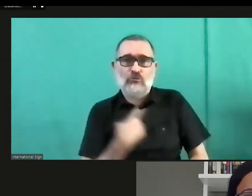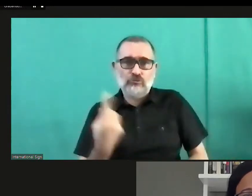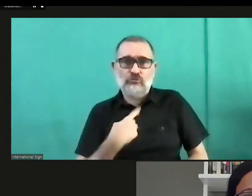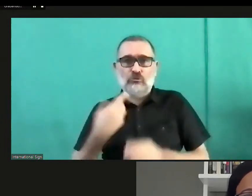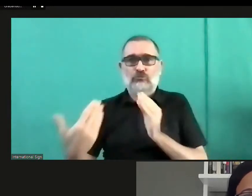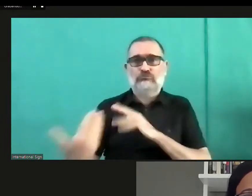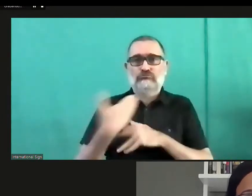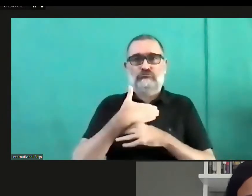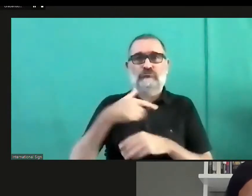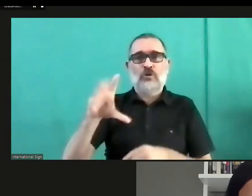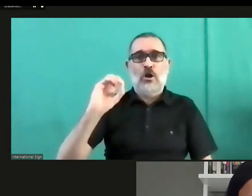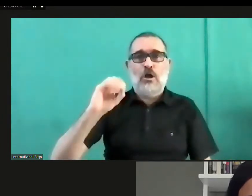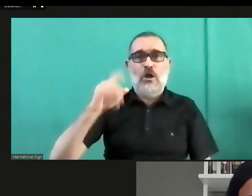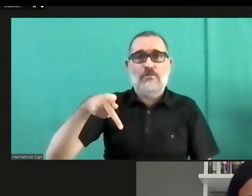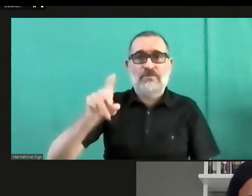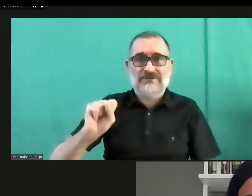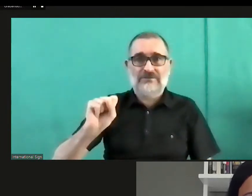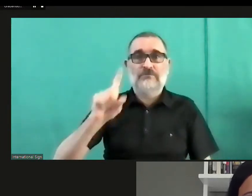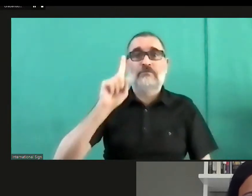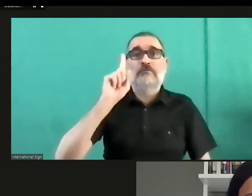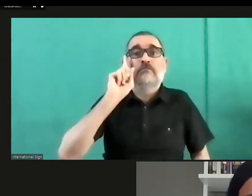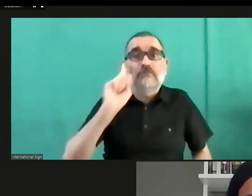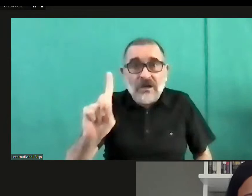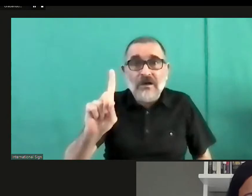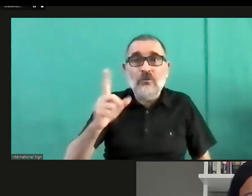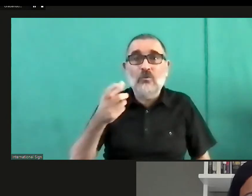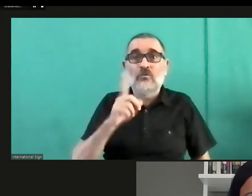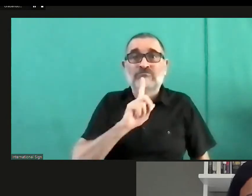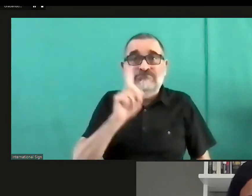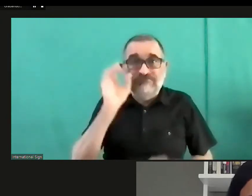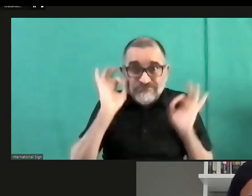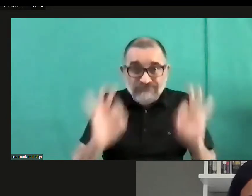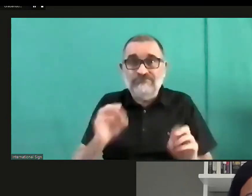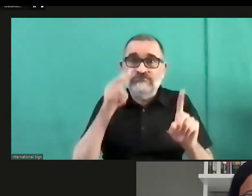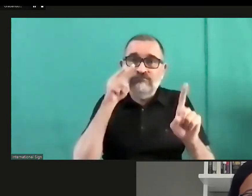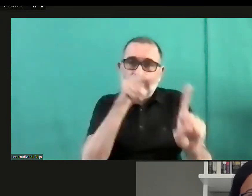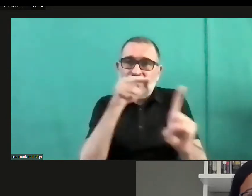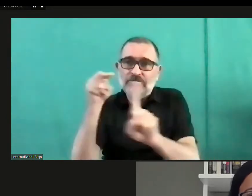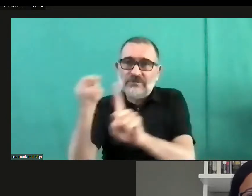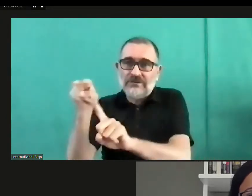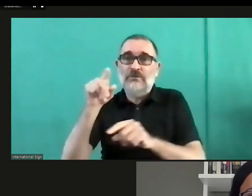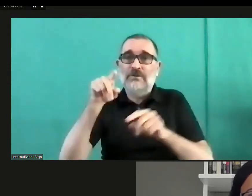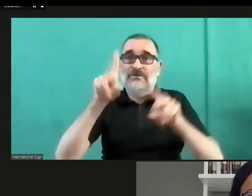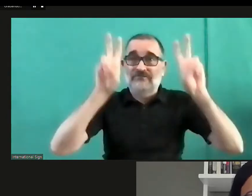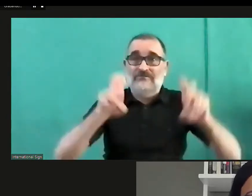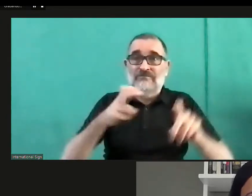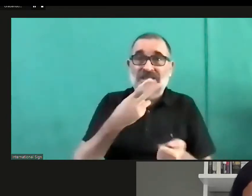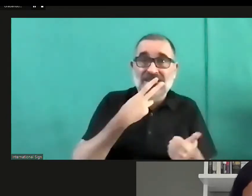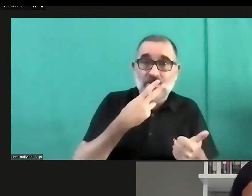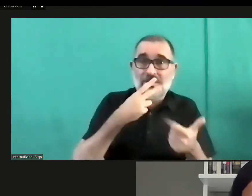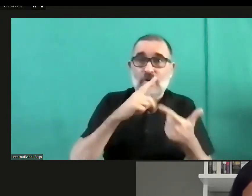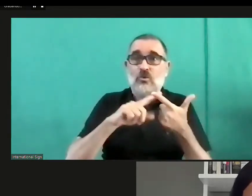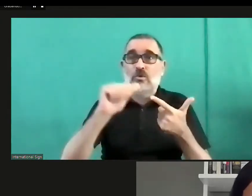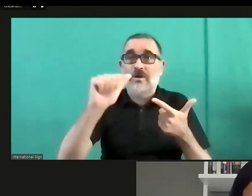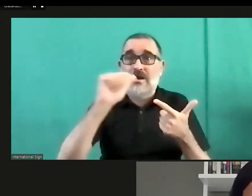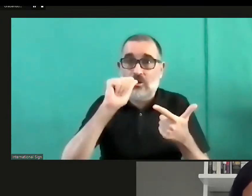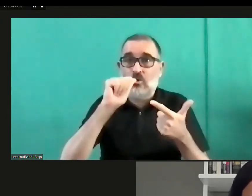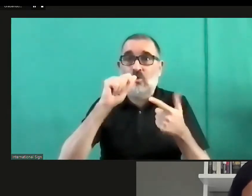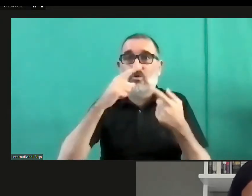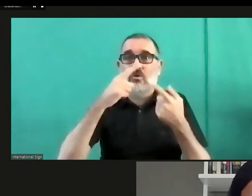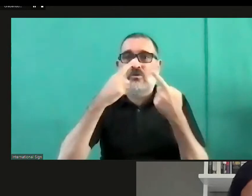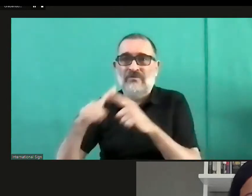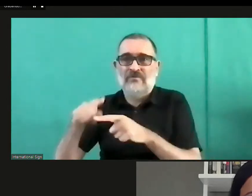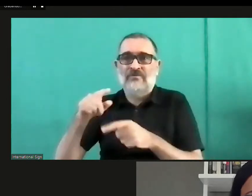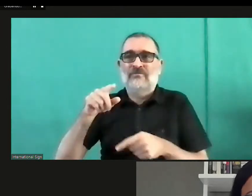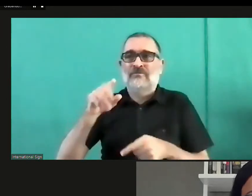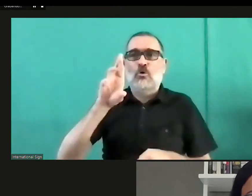on tackling risk factors for NCDs. So we really had tremendous contributions from our panel, as well as from our representatives from the